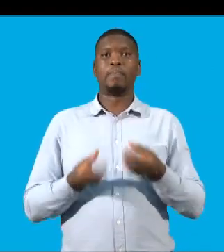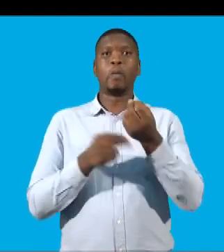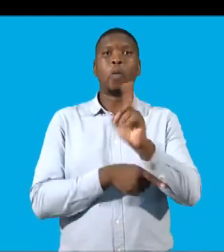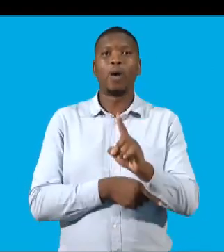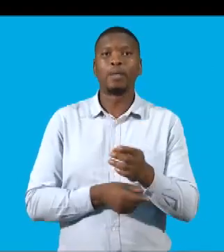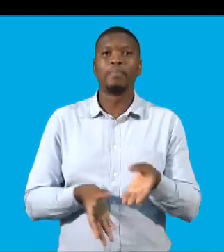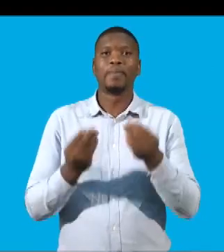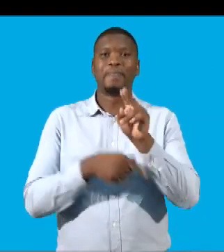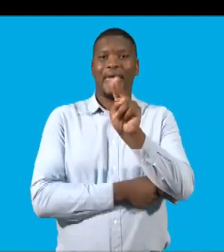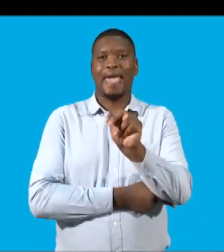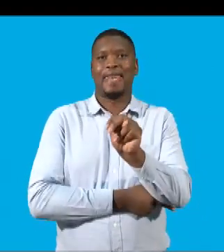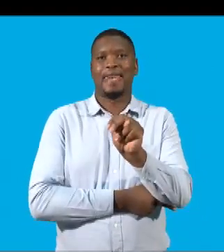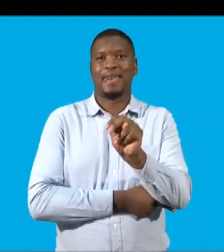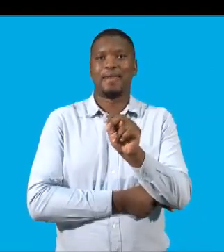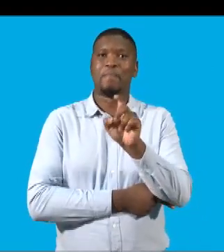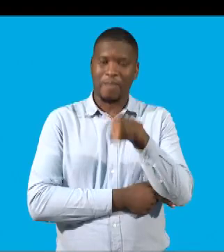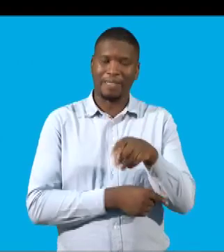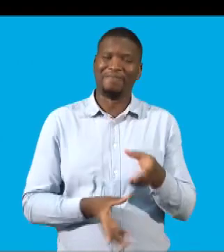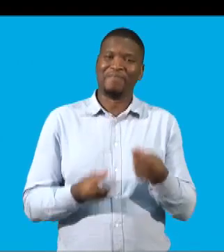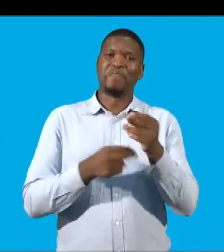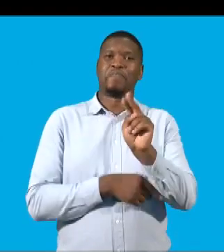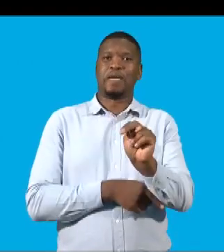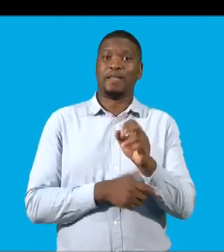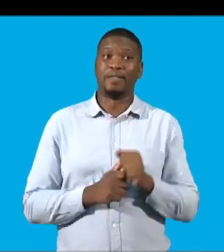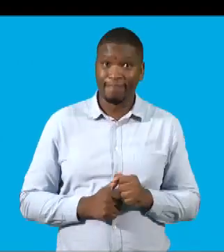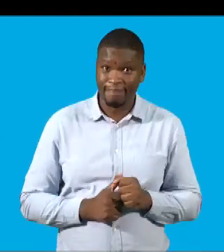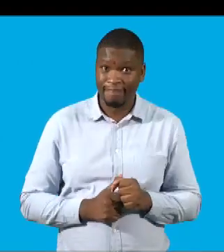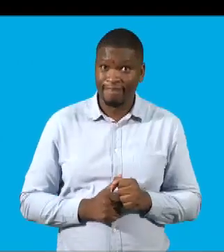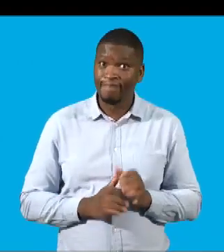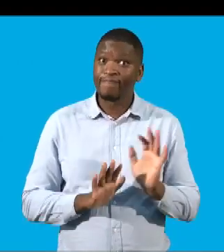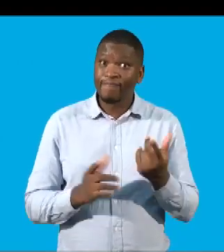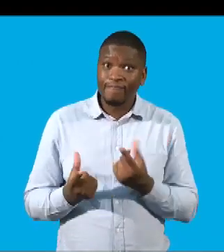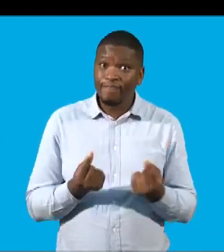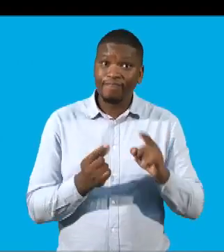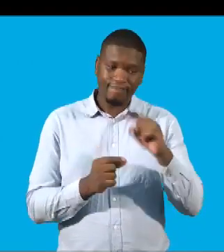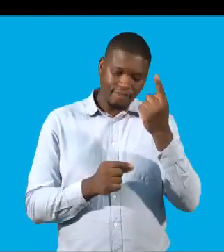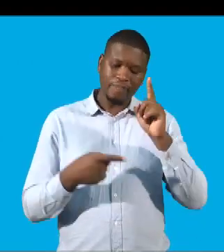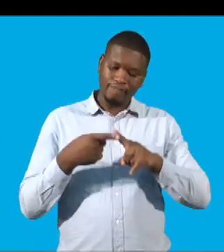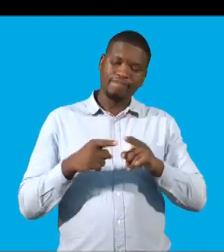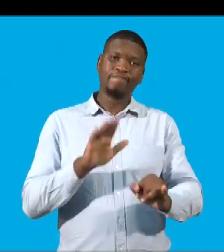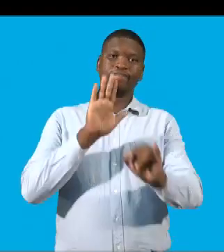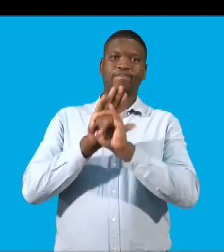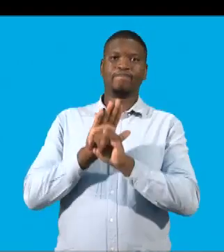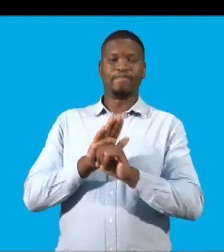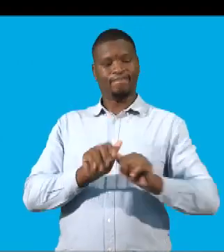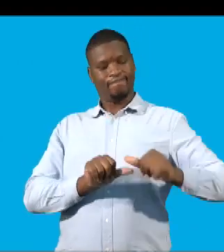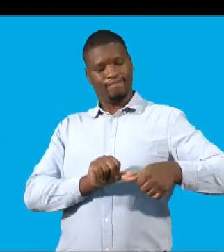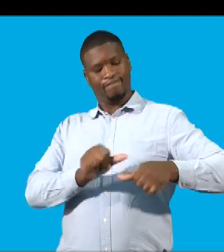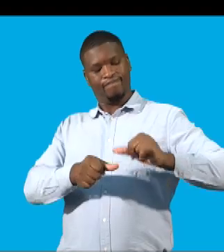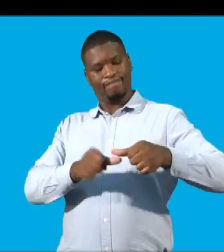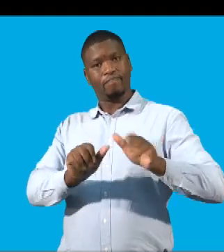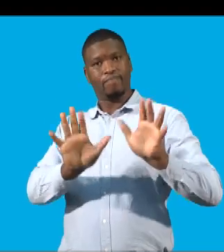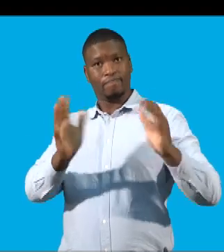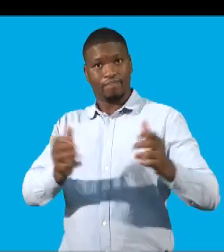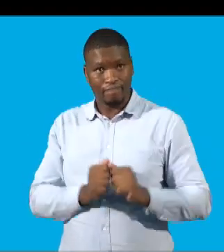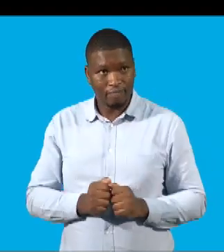of n. So that's what we need to find there. But before we can do that, we need to find what kind of series this is. And we can